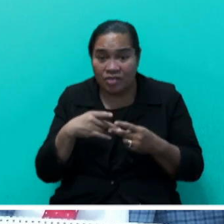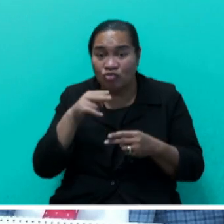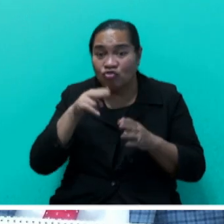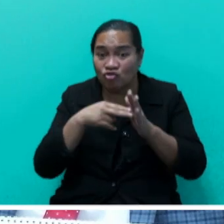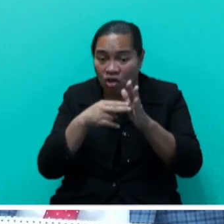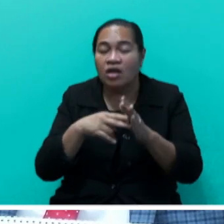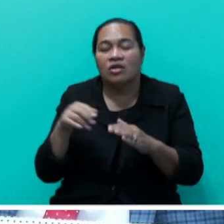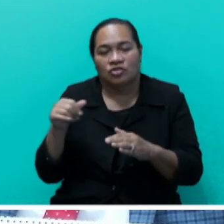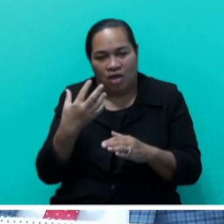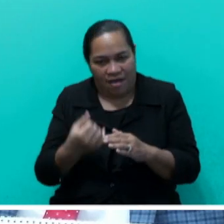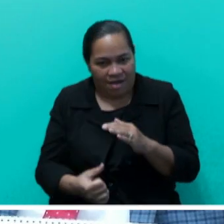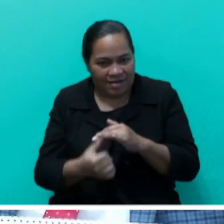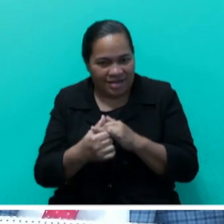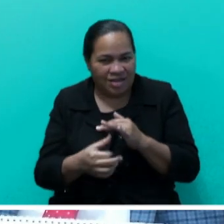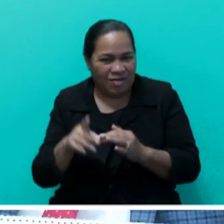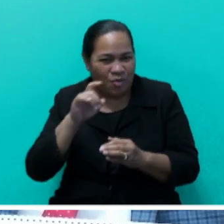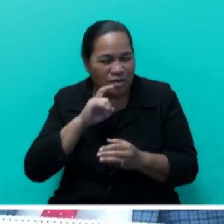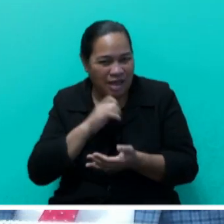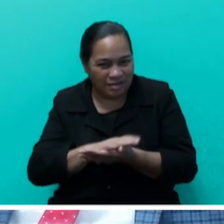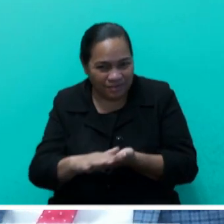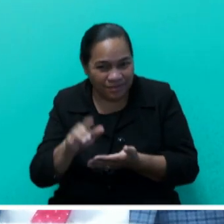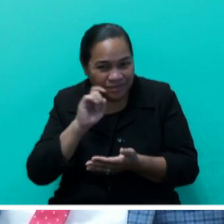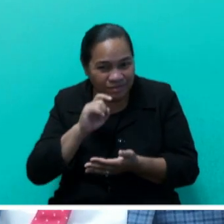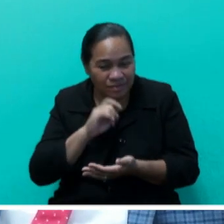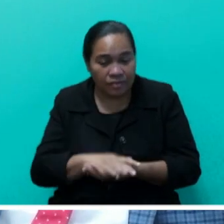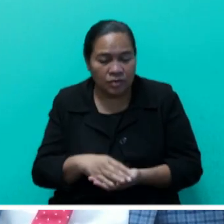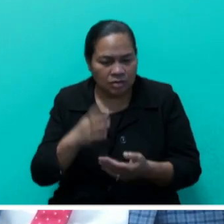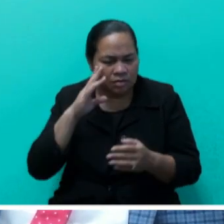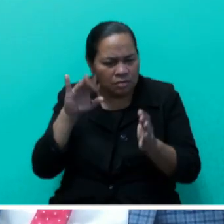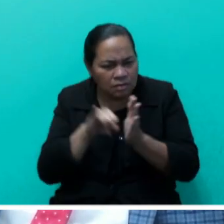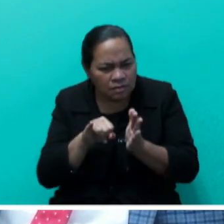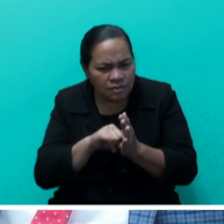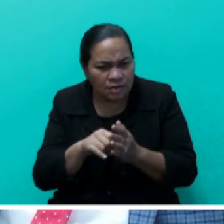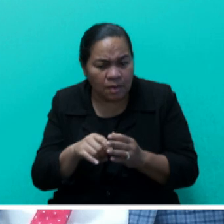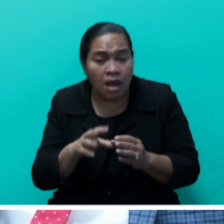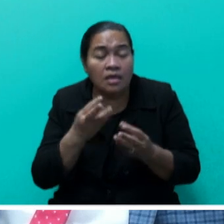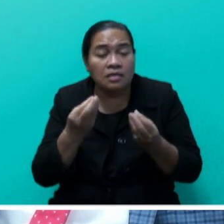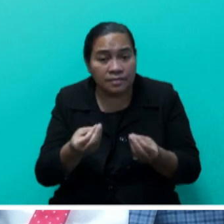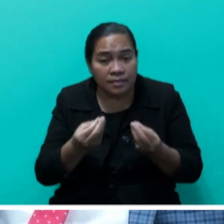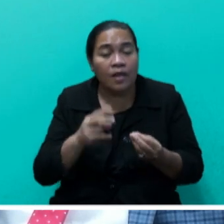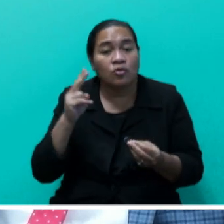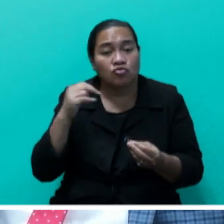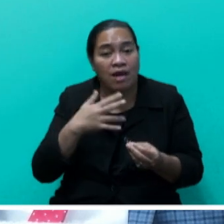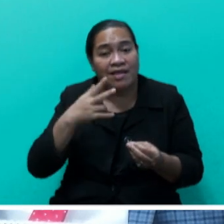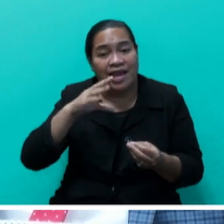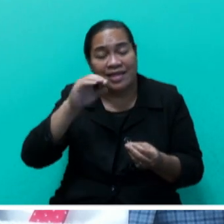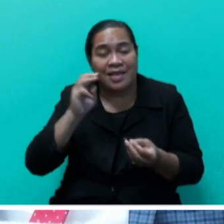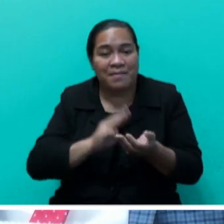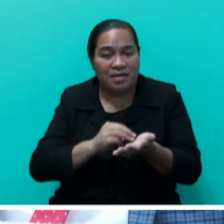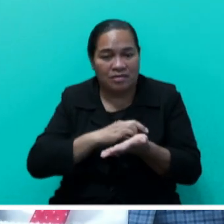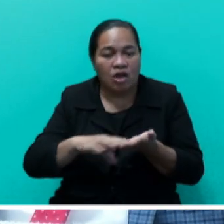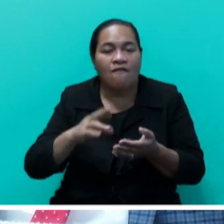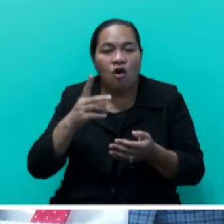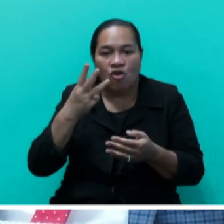supply. It has been identified that an investment of approximately $218 million is required for the next 3